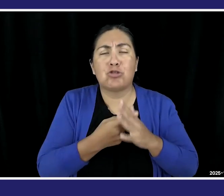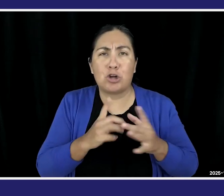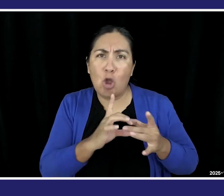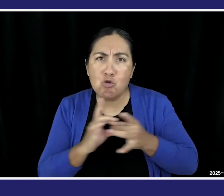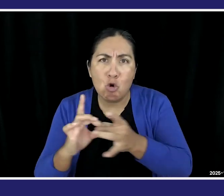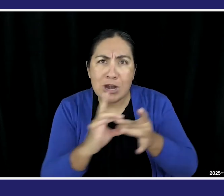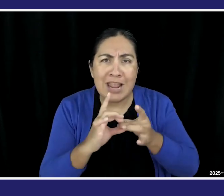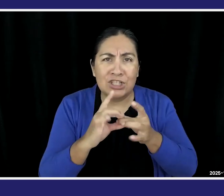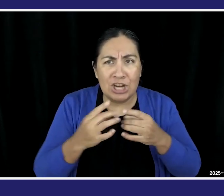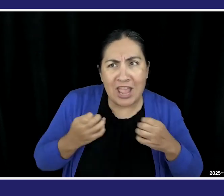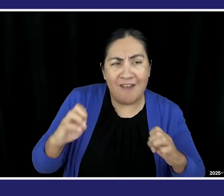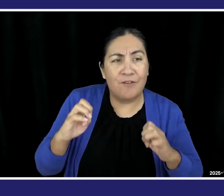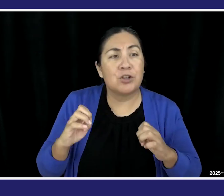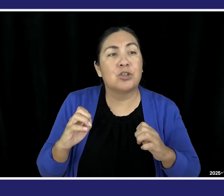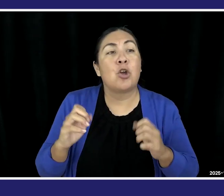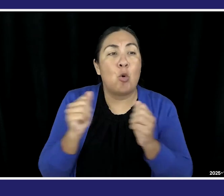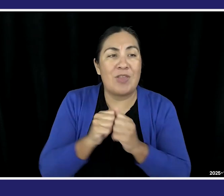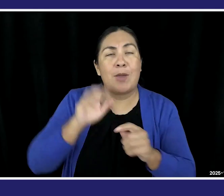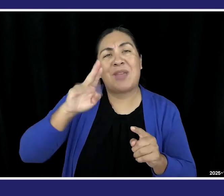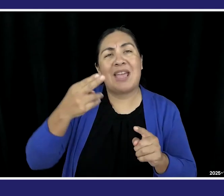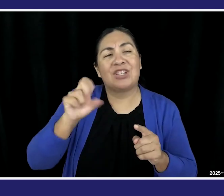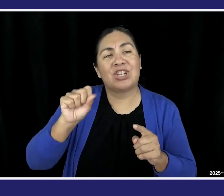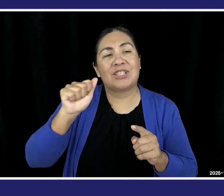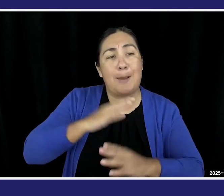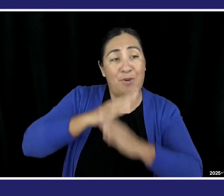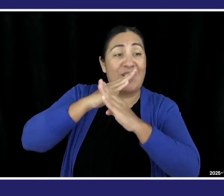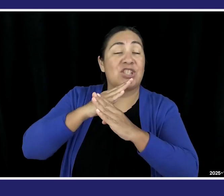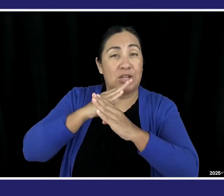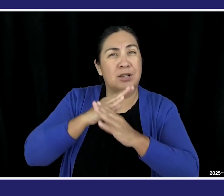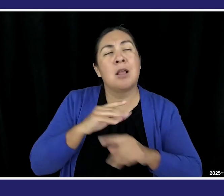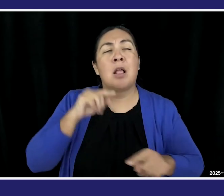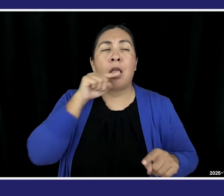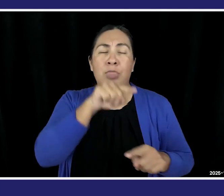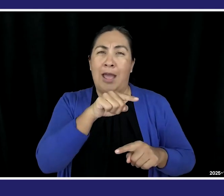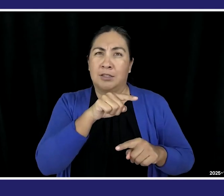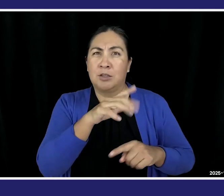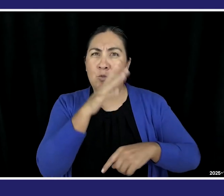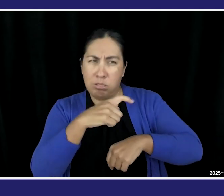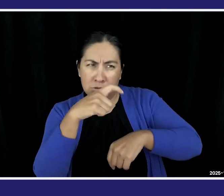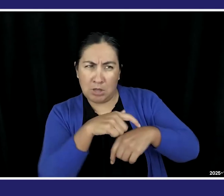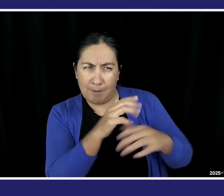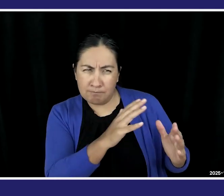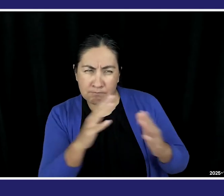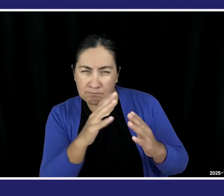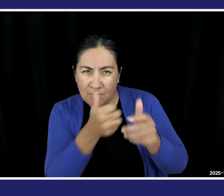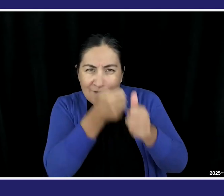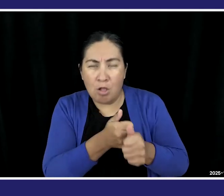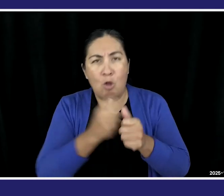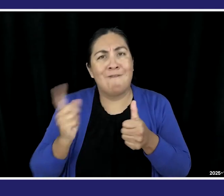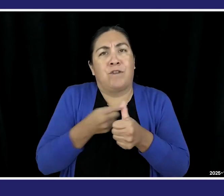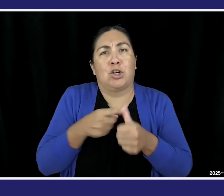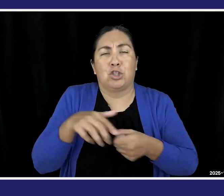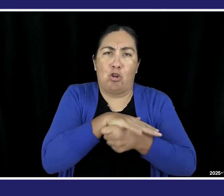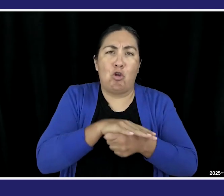efforts around BHSA prevention. This is timed along with the first local behavioral health